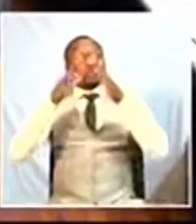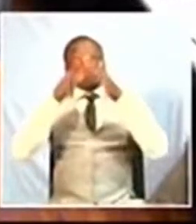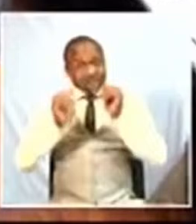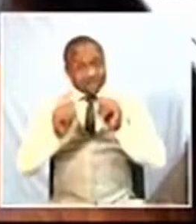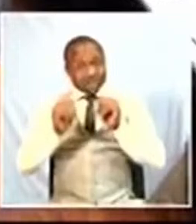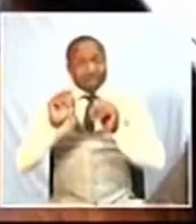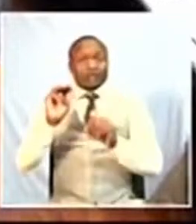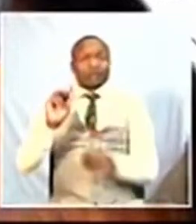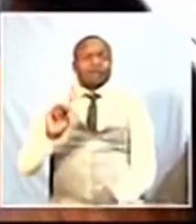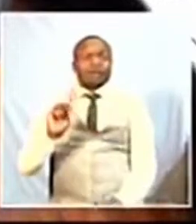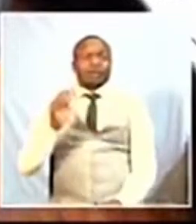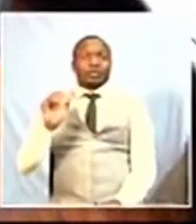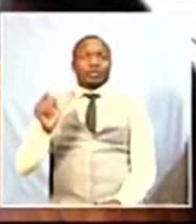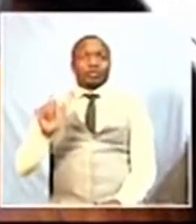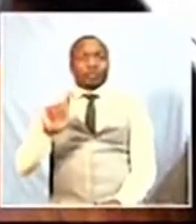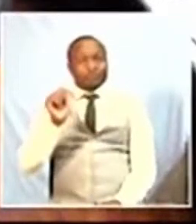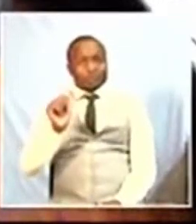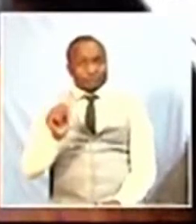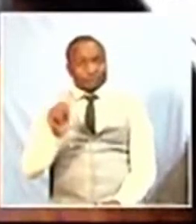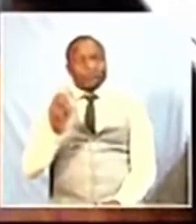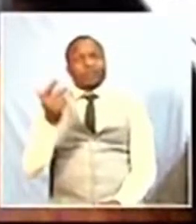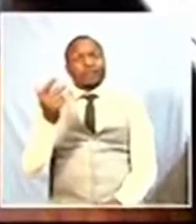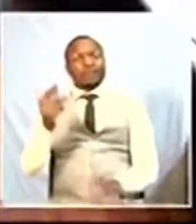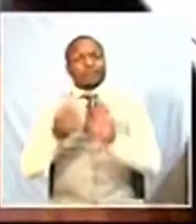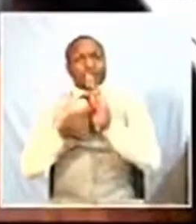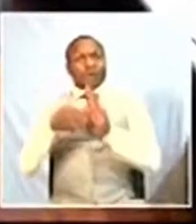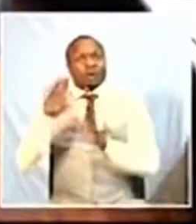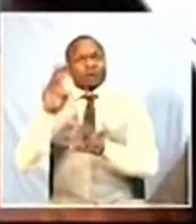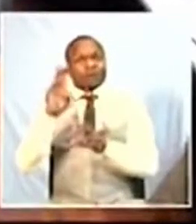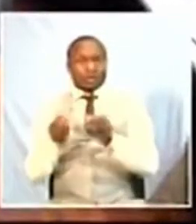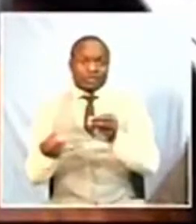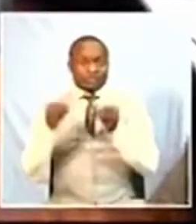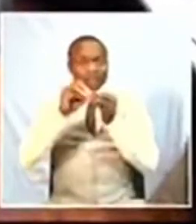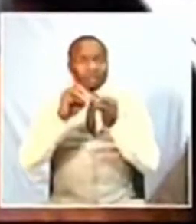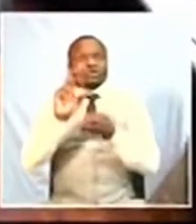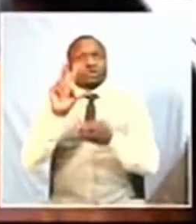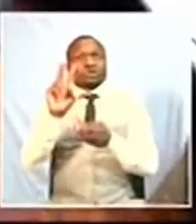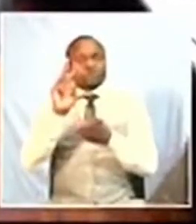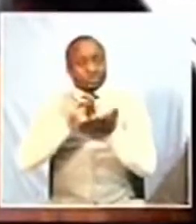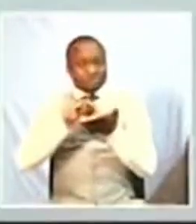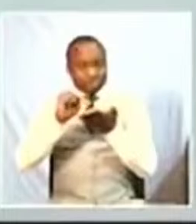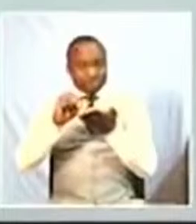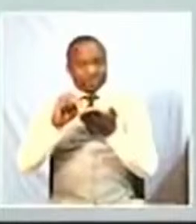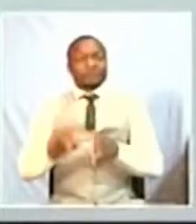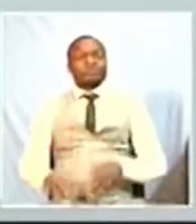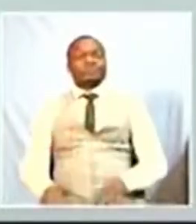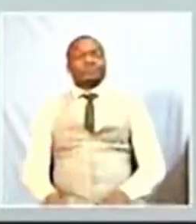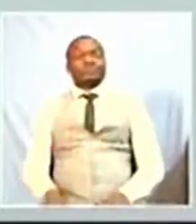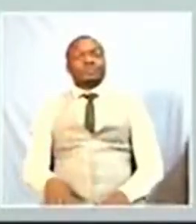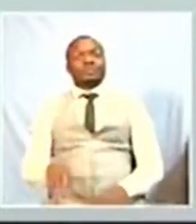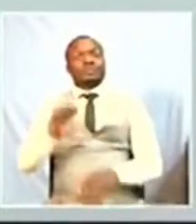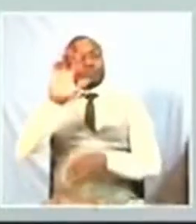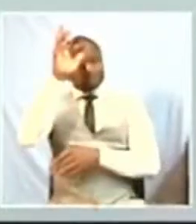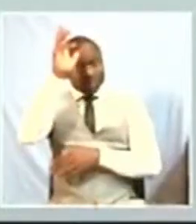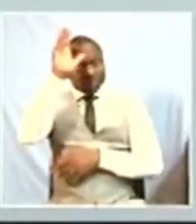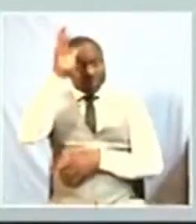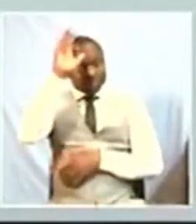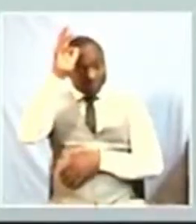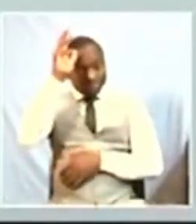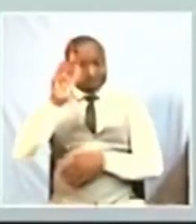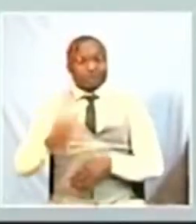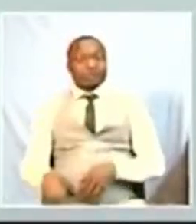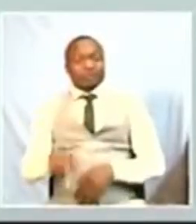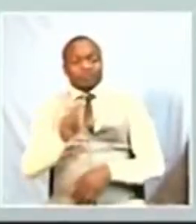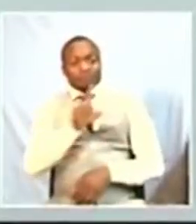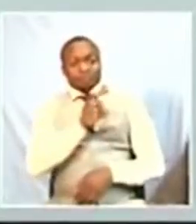already 13.5 or 13.6, and add the 2 million, which is ambulance and a